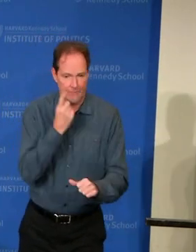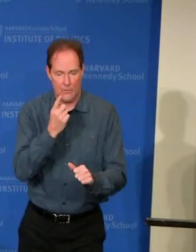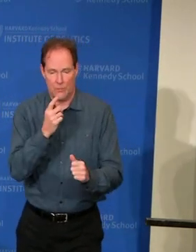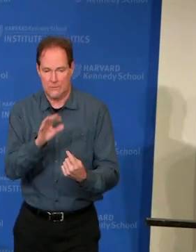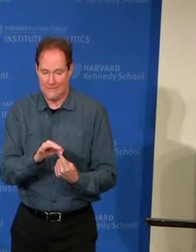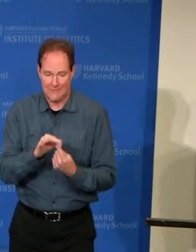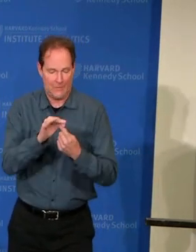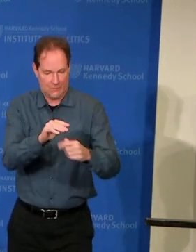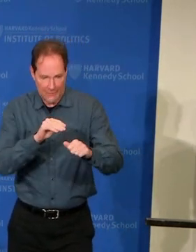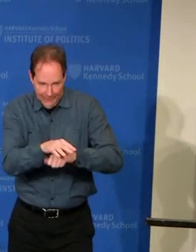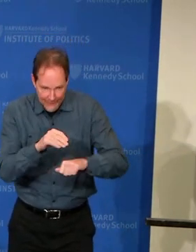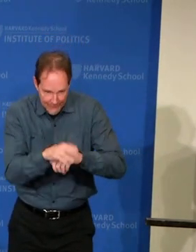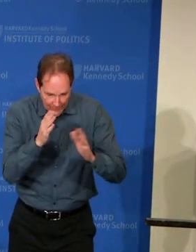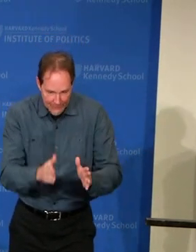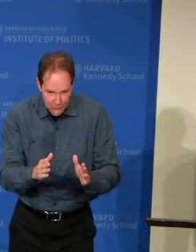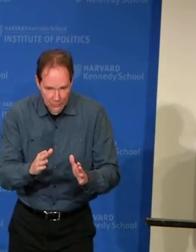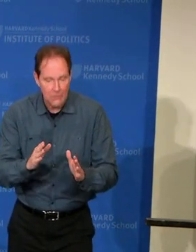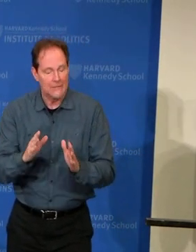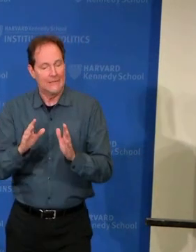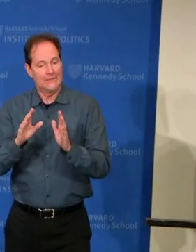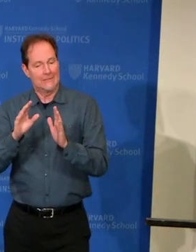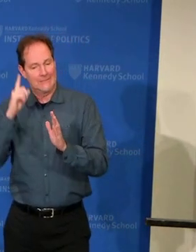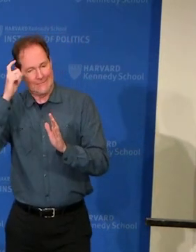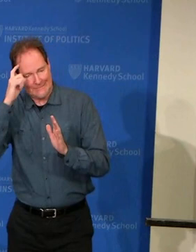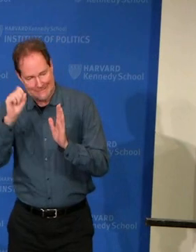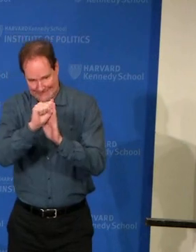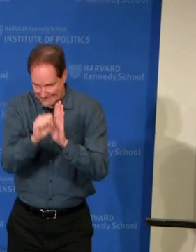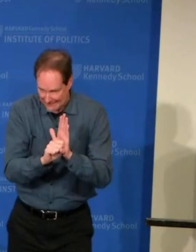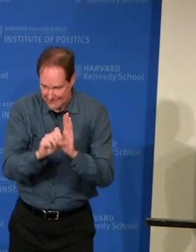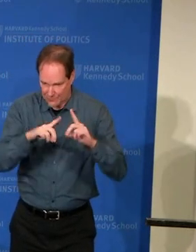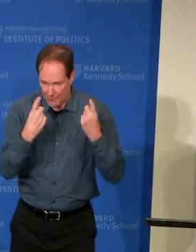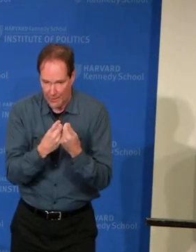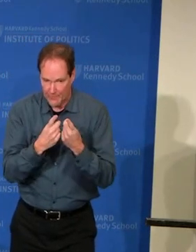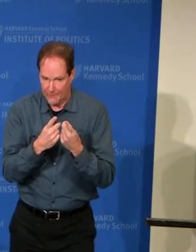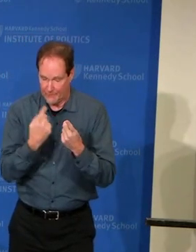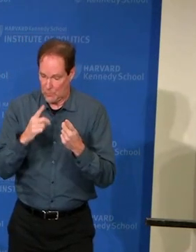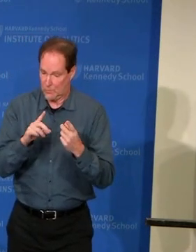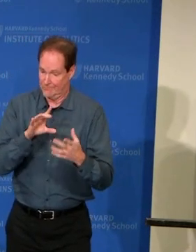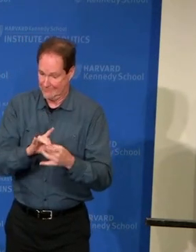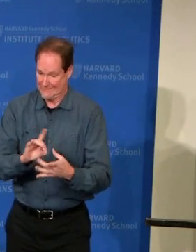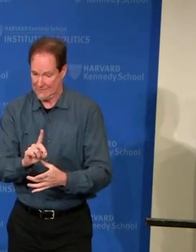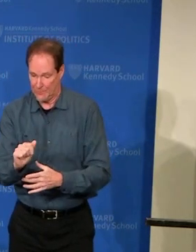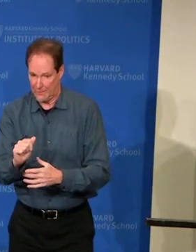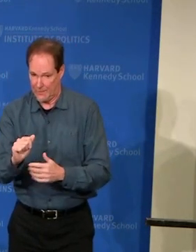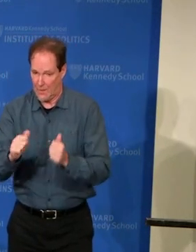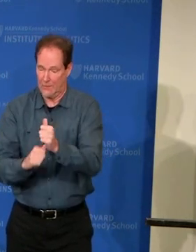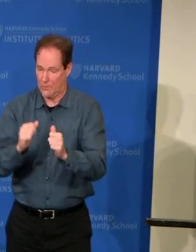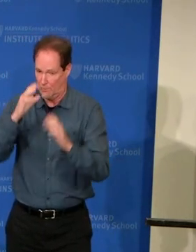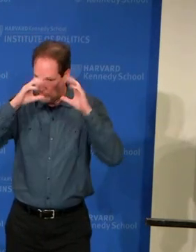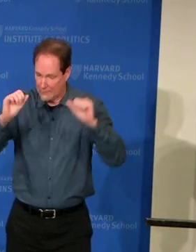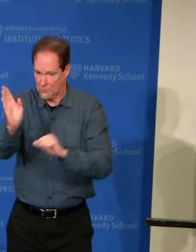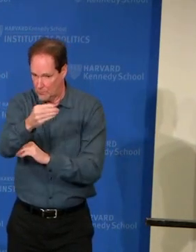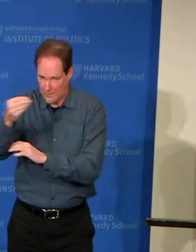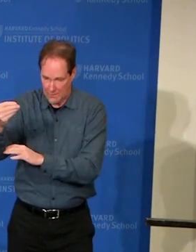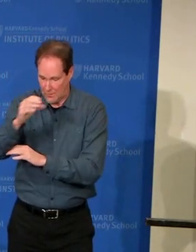special advisor at the State Department in disability under Obama. She's the first of